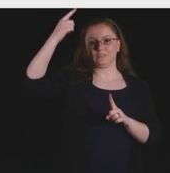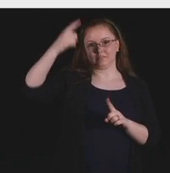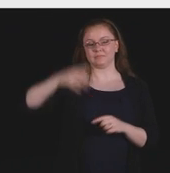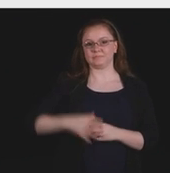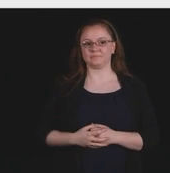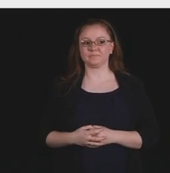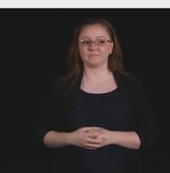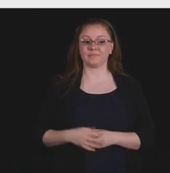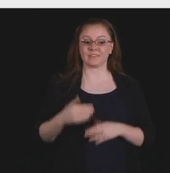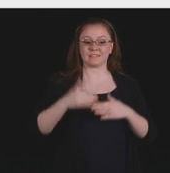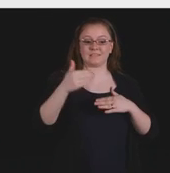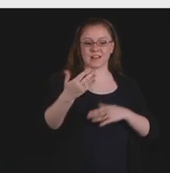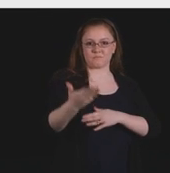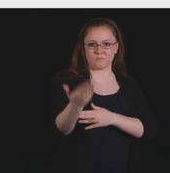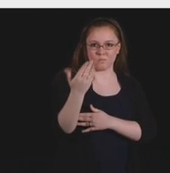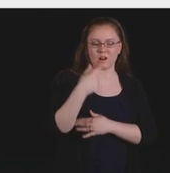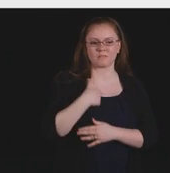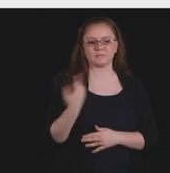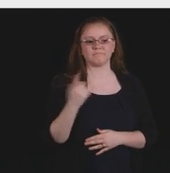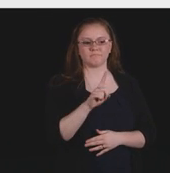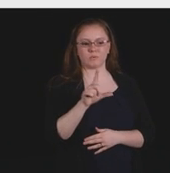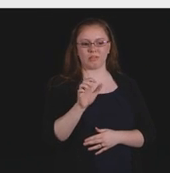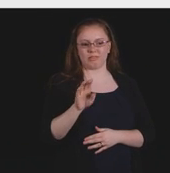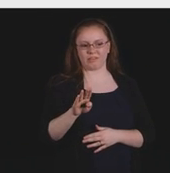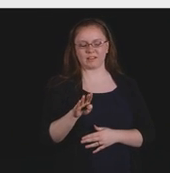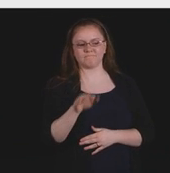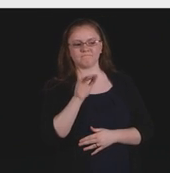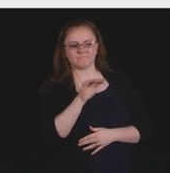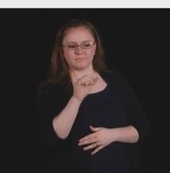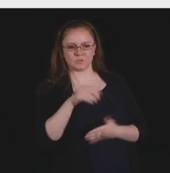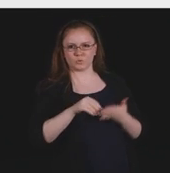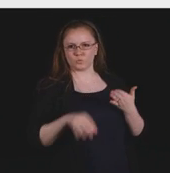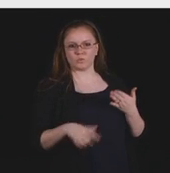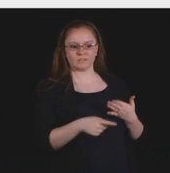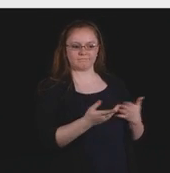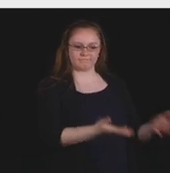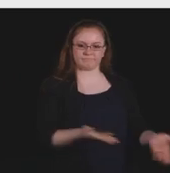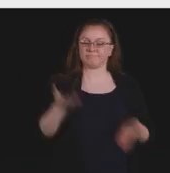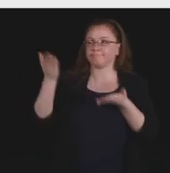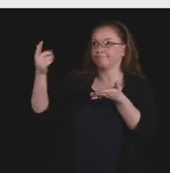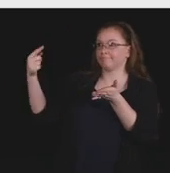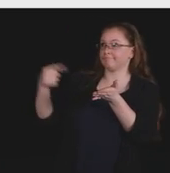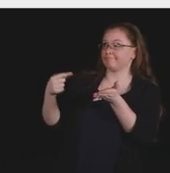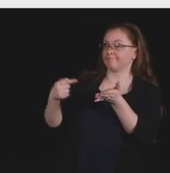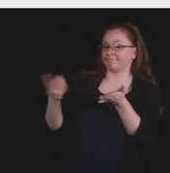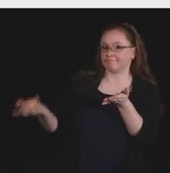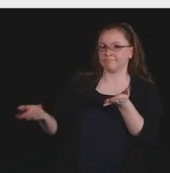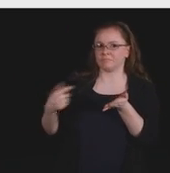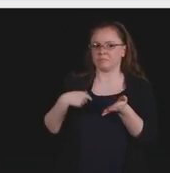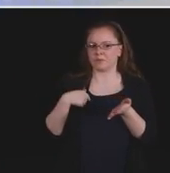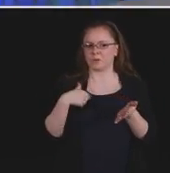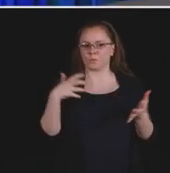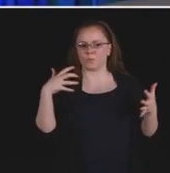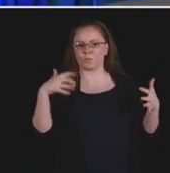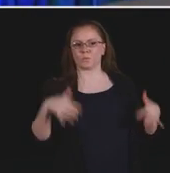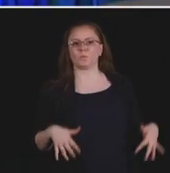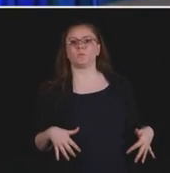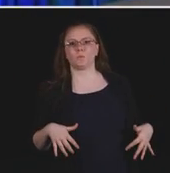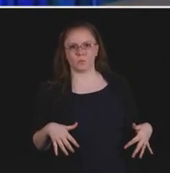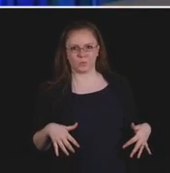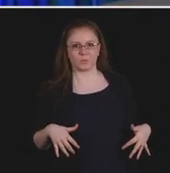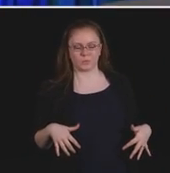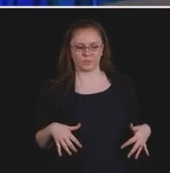Next day morning, I walk into the lab. My student picked up the sample out of the furnace. I was shocked.